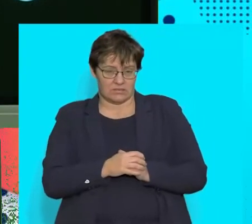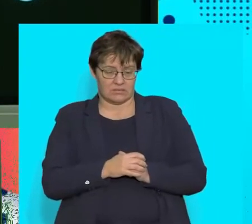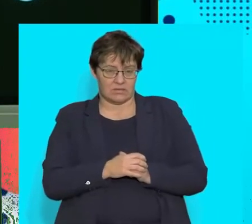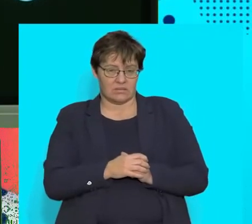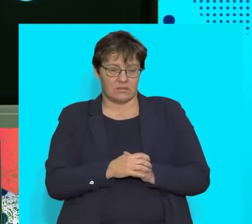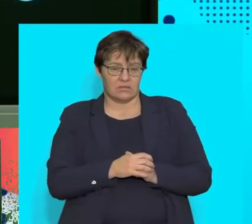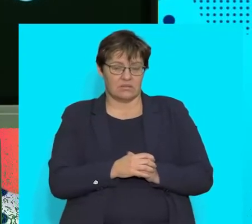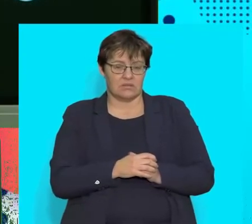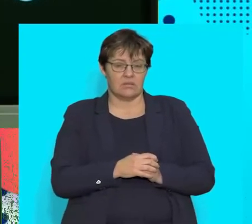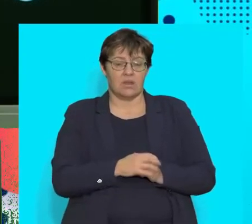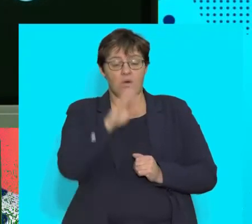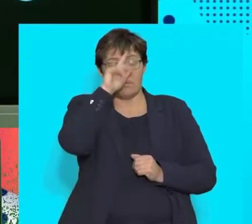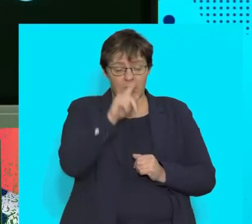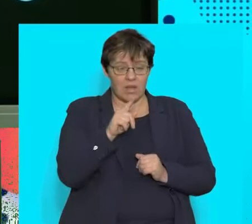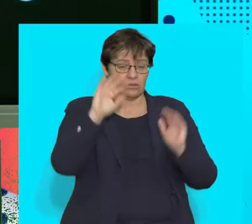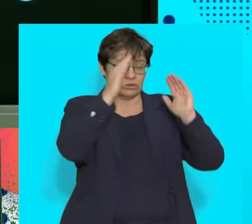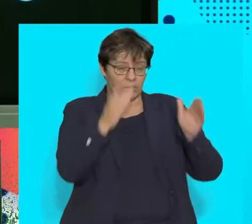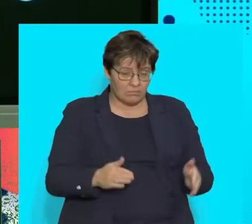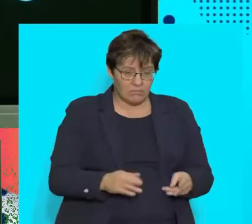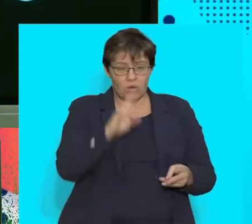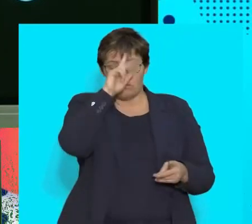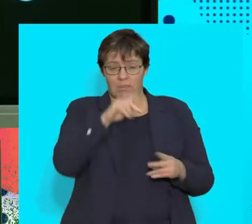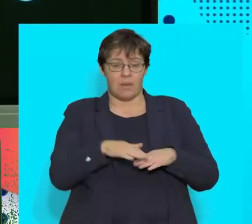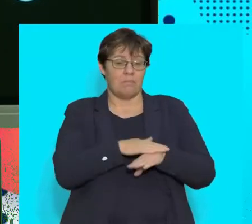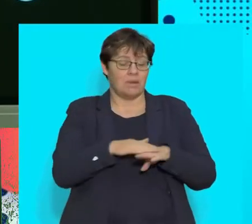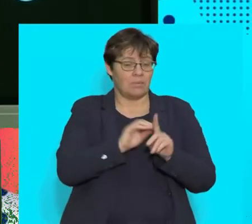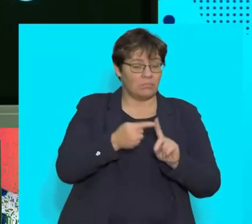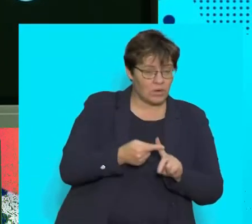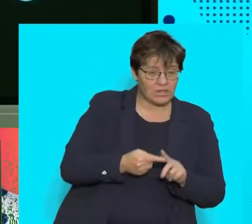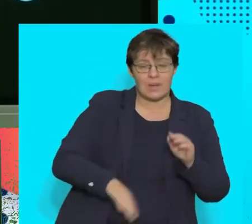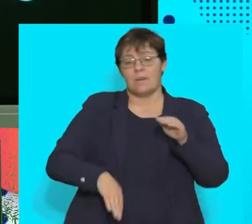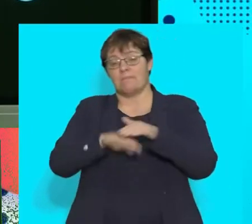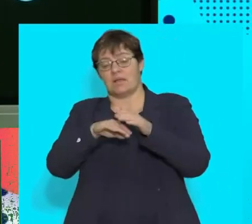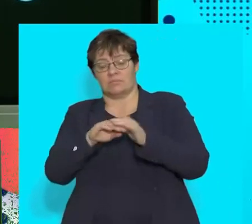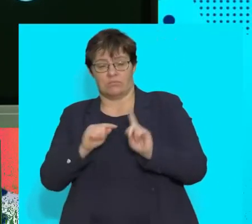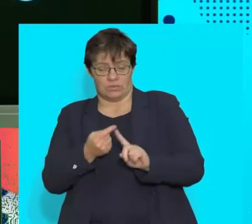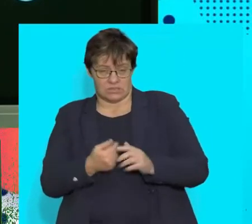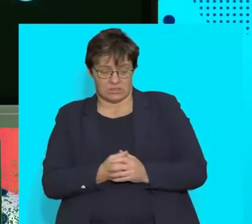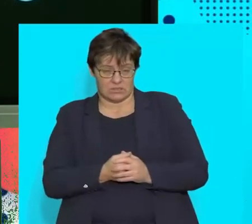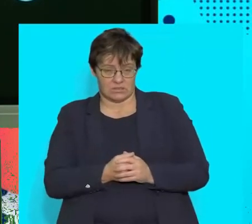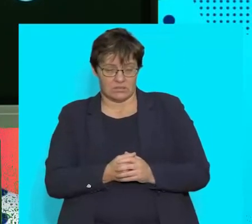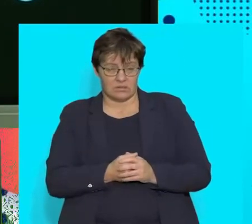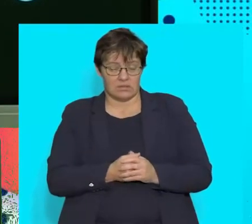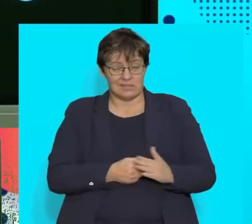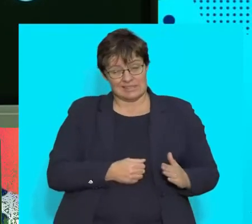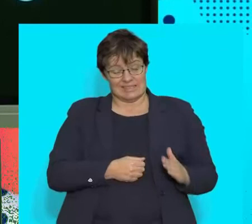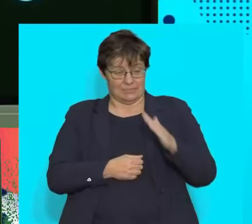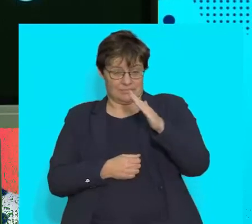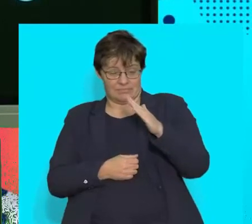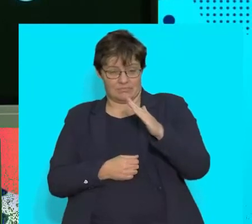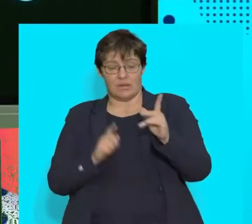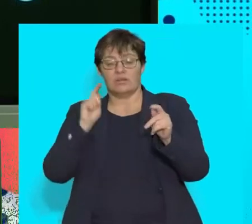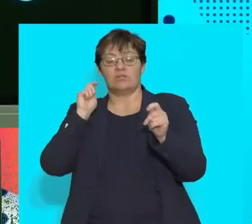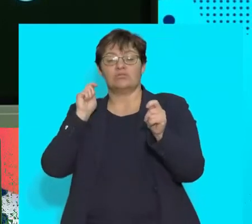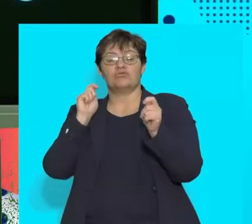important. Remember the shape, remember the minimum point, the maximum point, the steepness, and the change